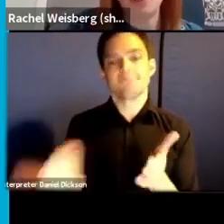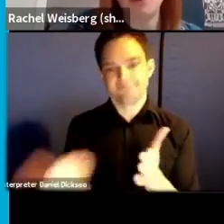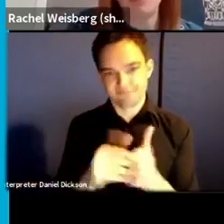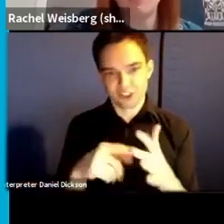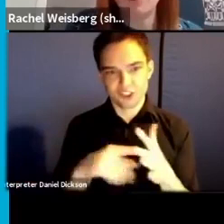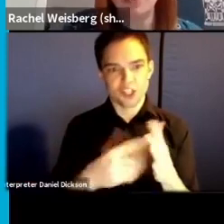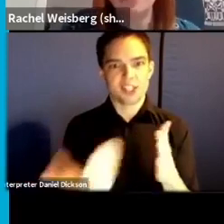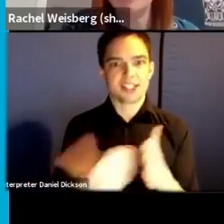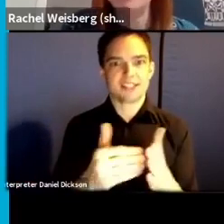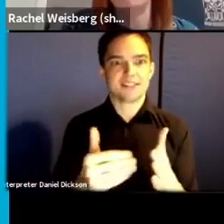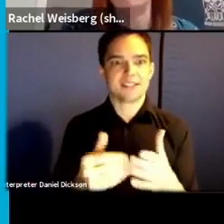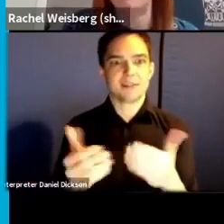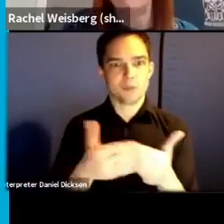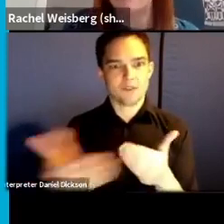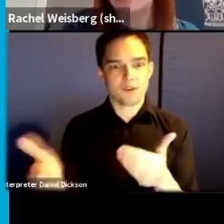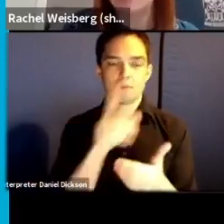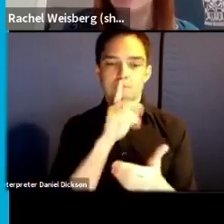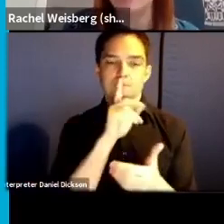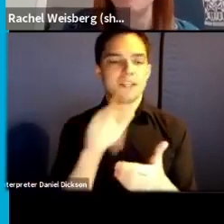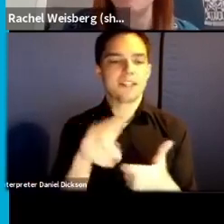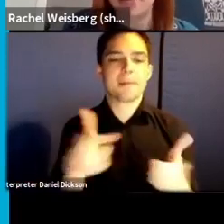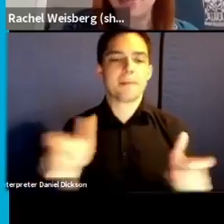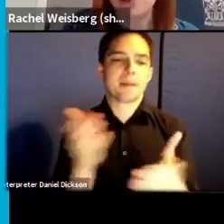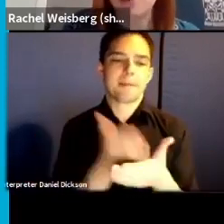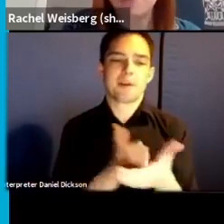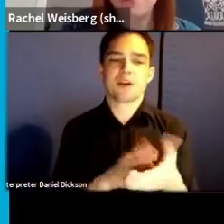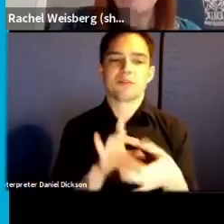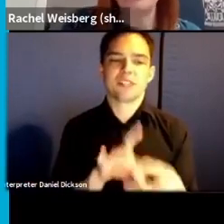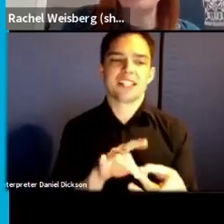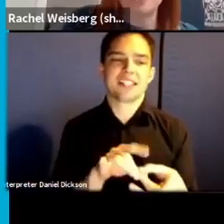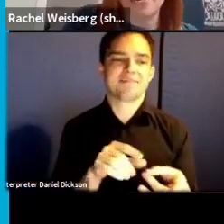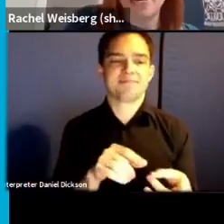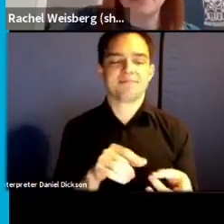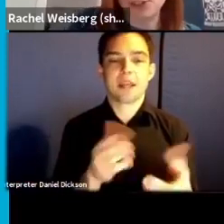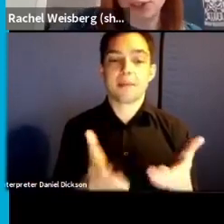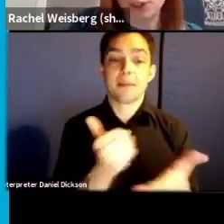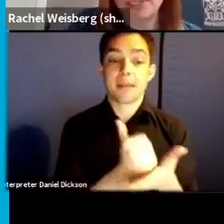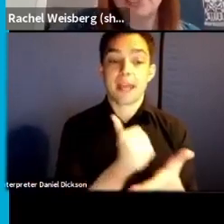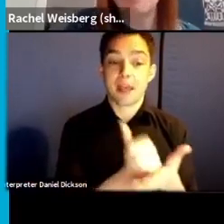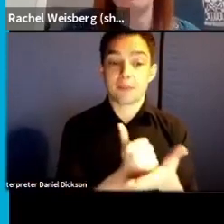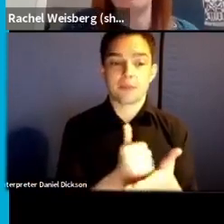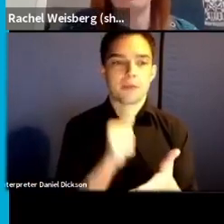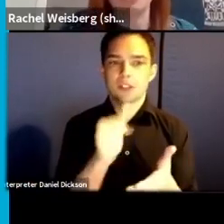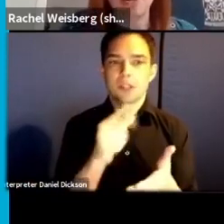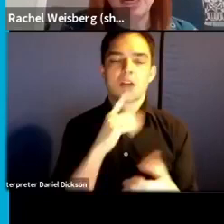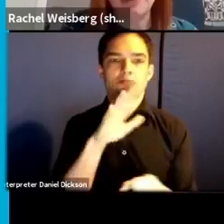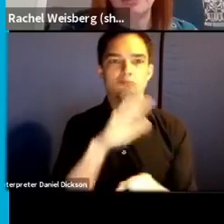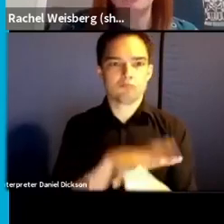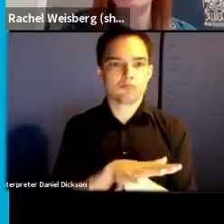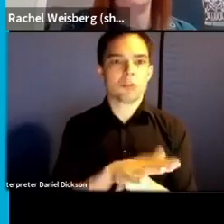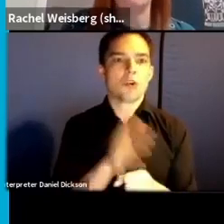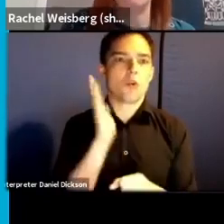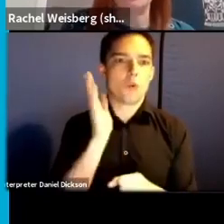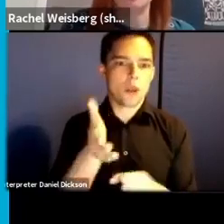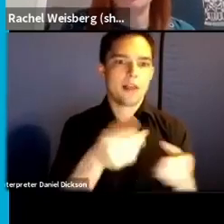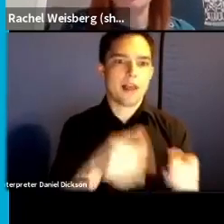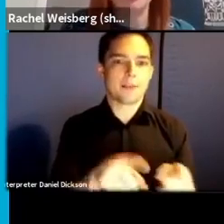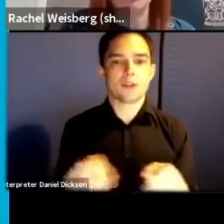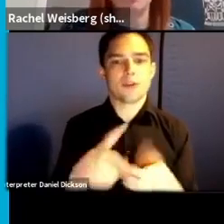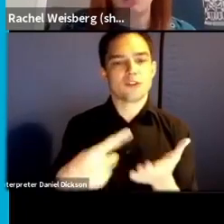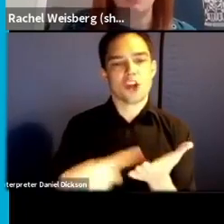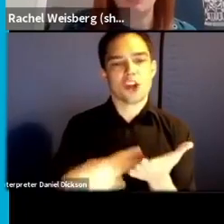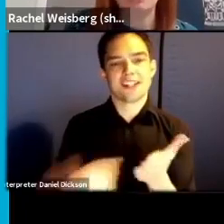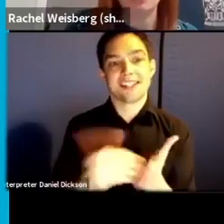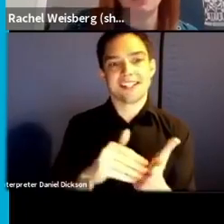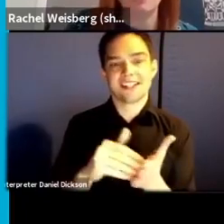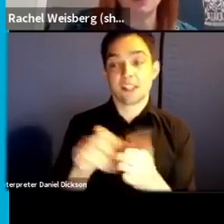right to do it moving forward. I think it's a big factor. It may help, but it's not an absolute. It's something we would need to talk about again to see, can you still